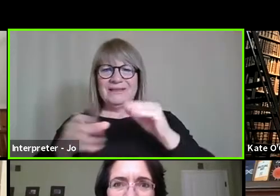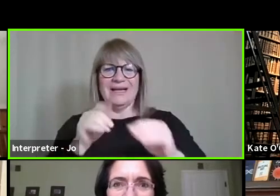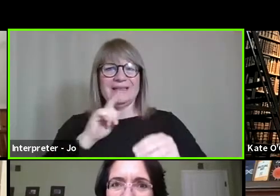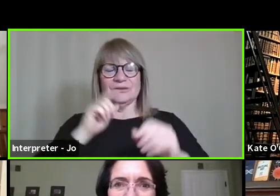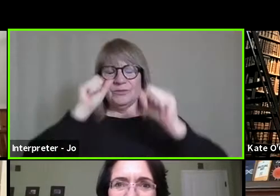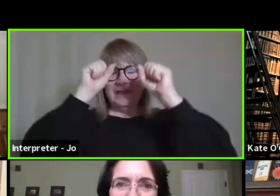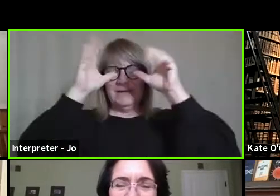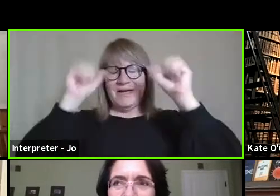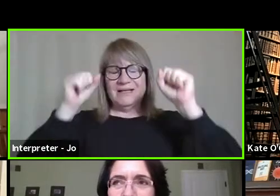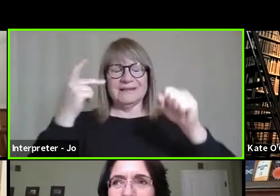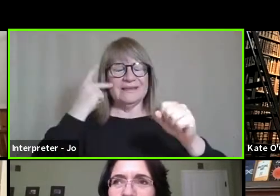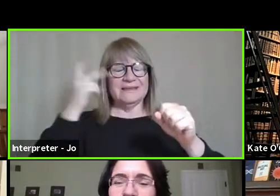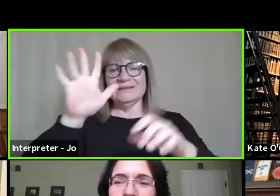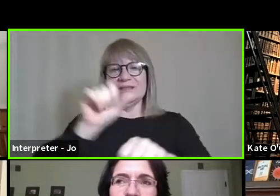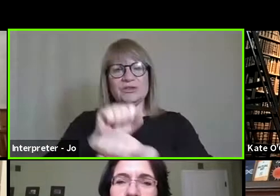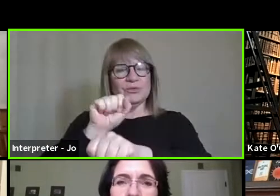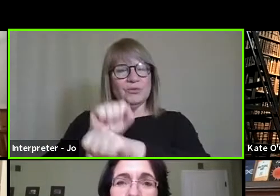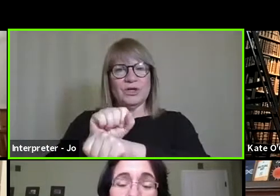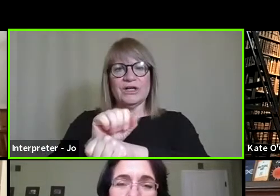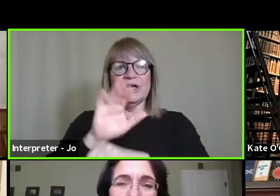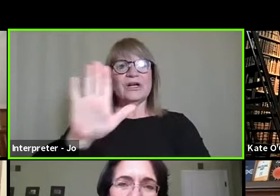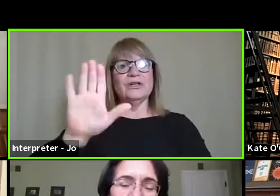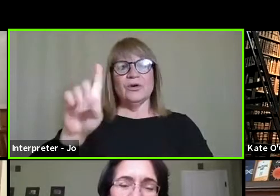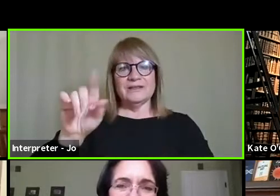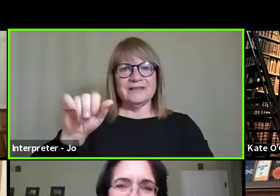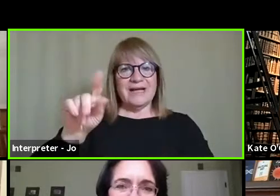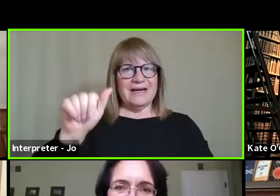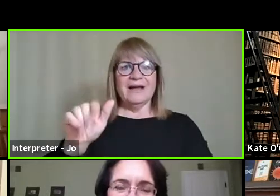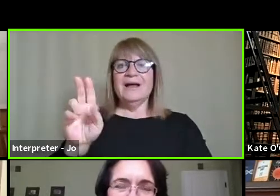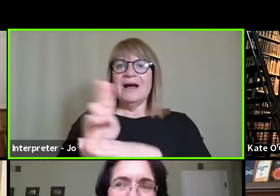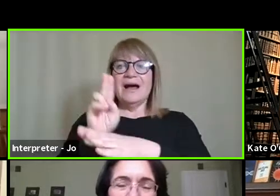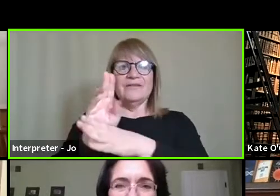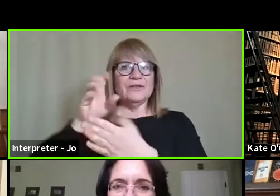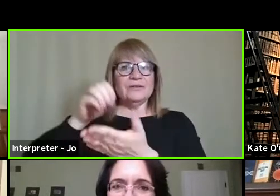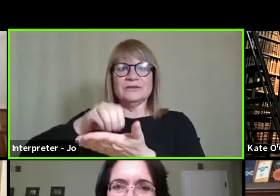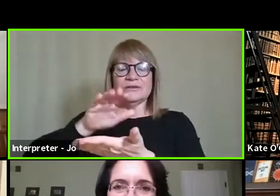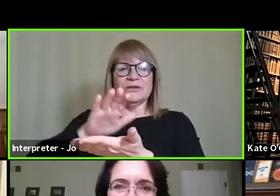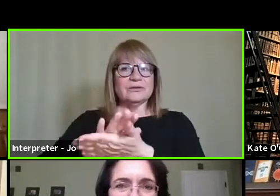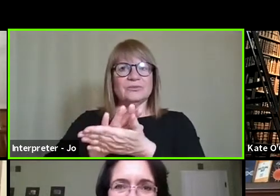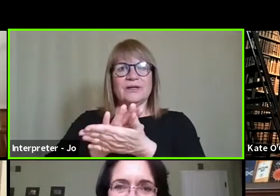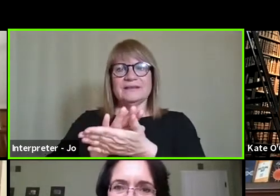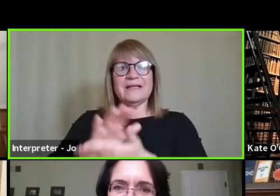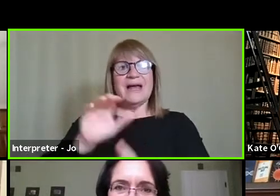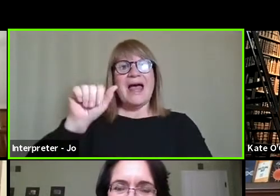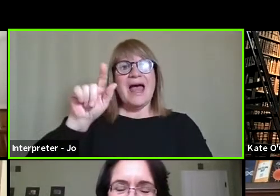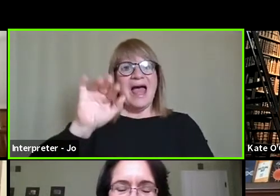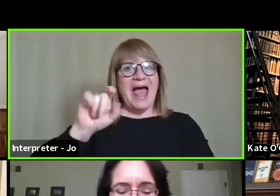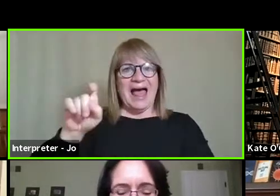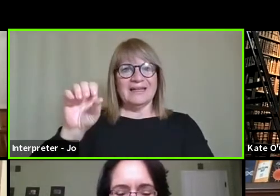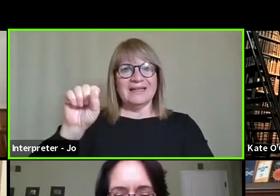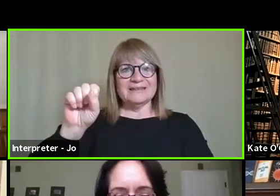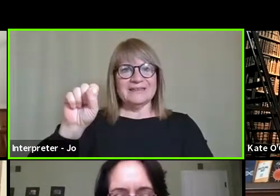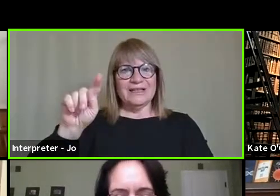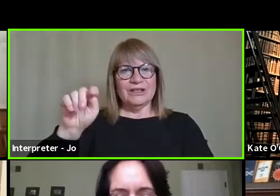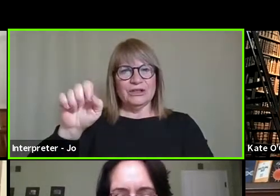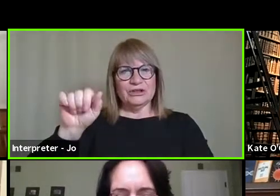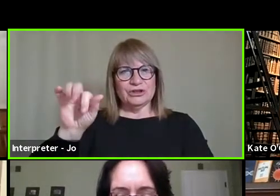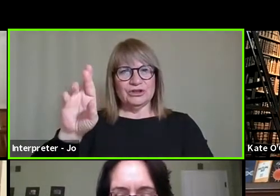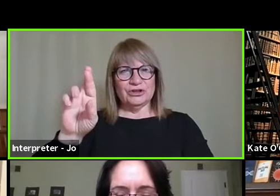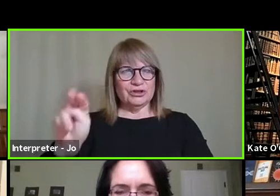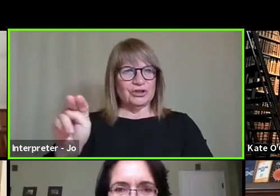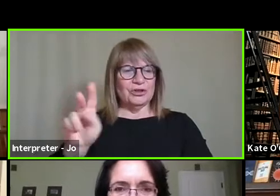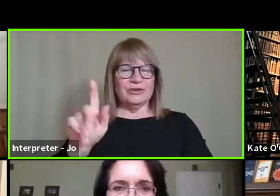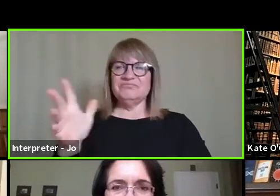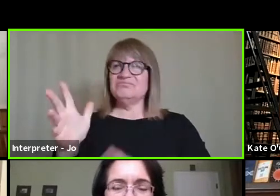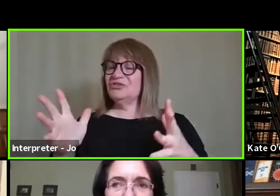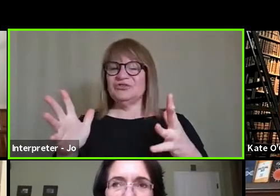the data science right as i'm sort of learning i've used those records alex stern was so generous she's generous and allowed me helped